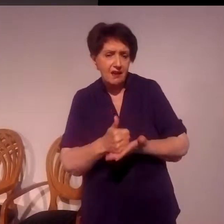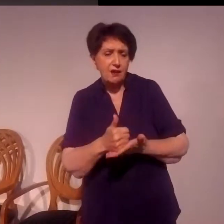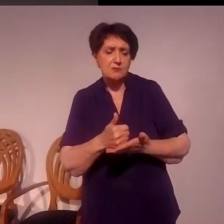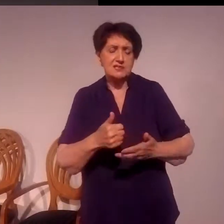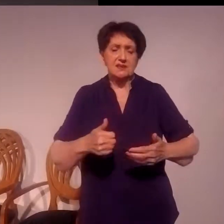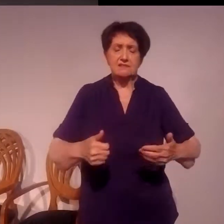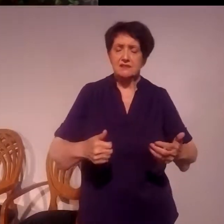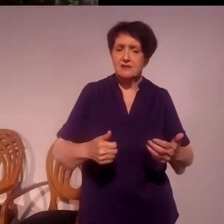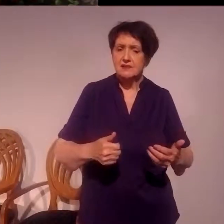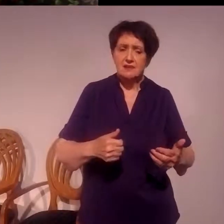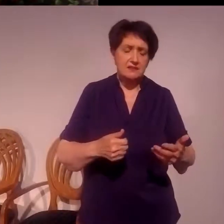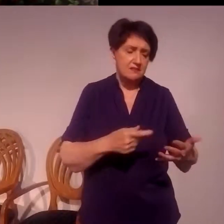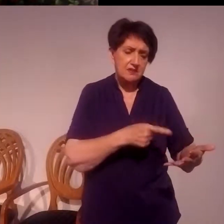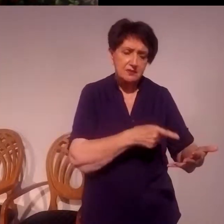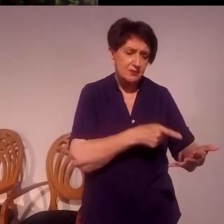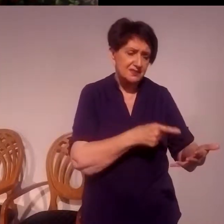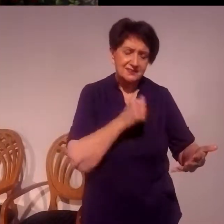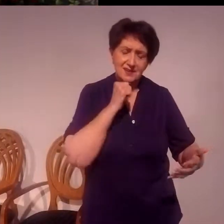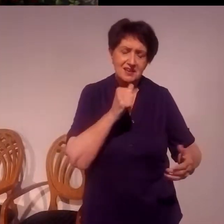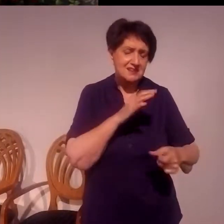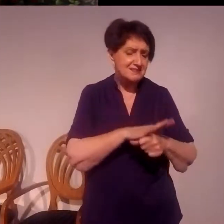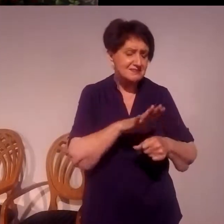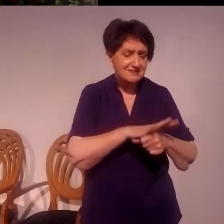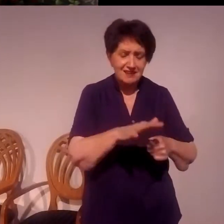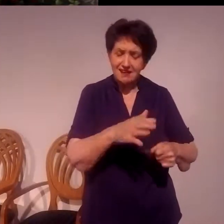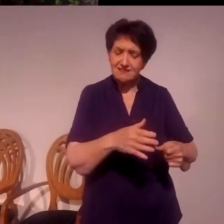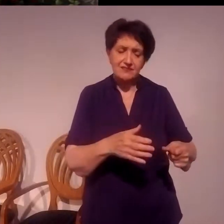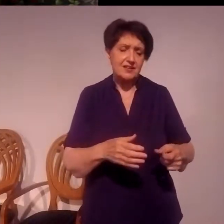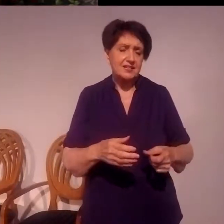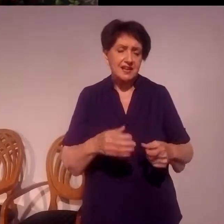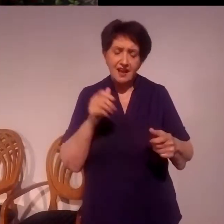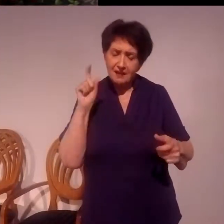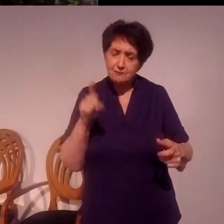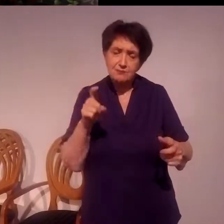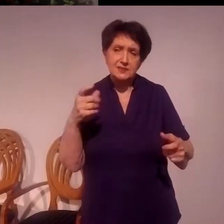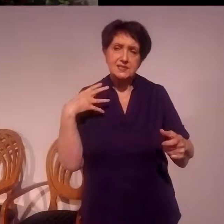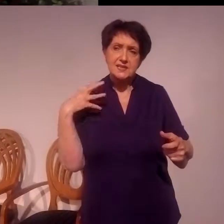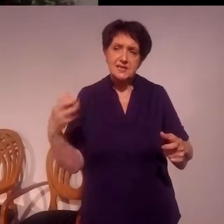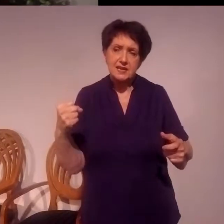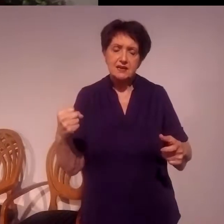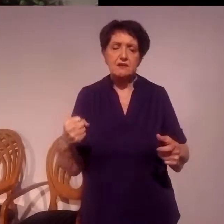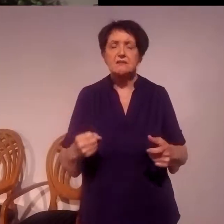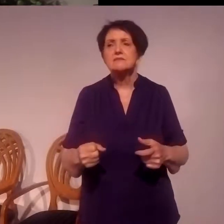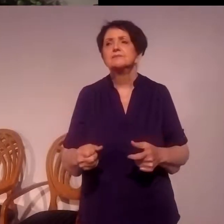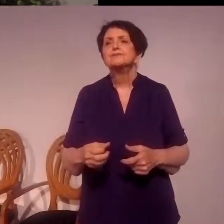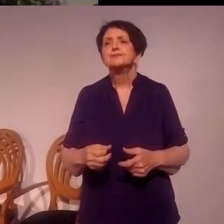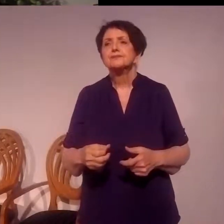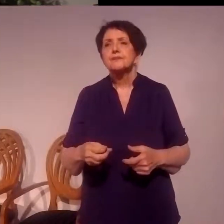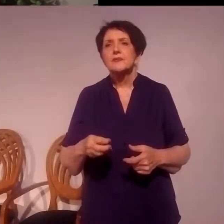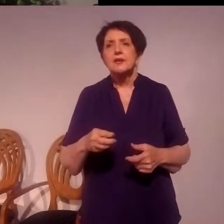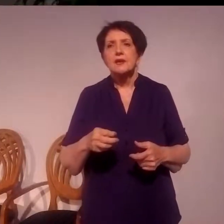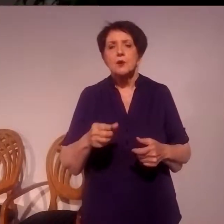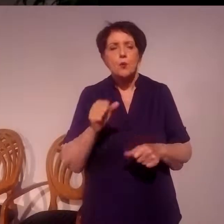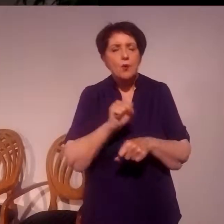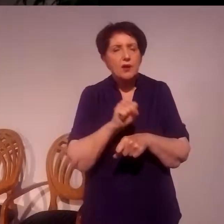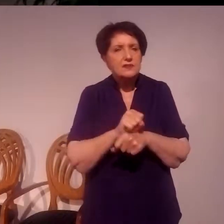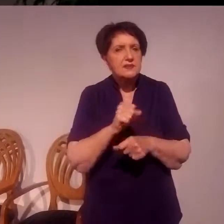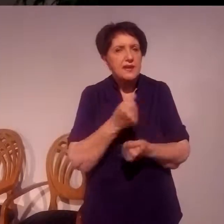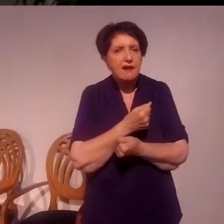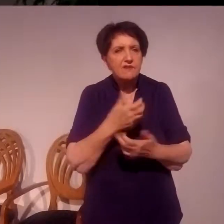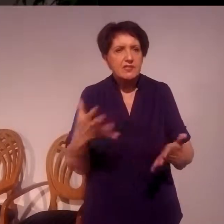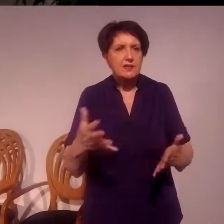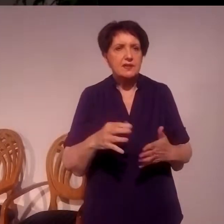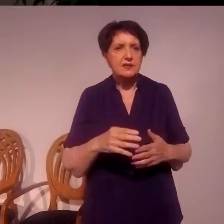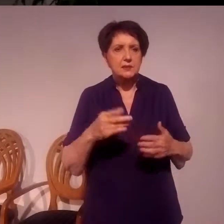because this one's not getting enough. It's got to heal, et cetera, et cetera. The metaphor works in all things.